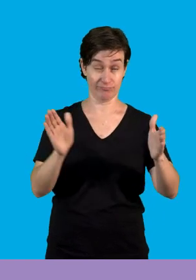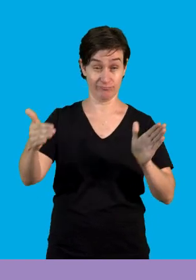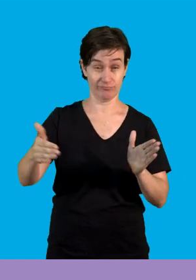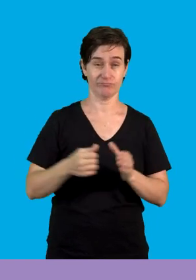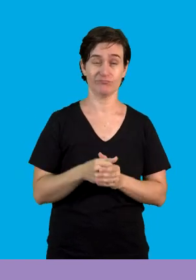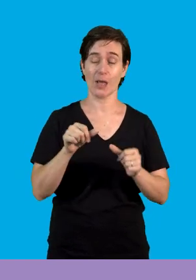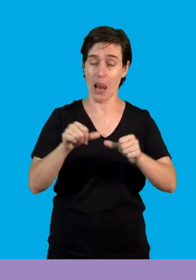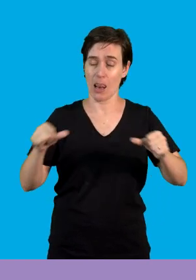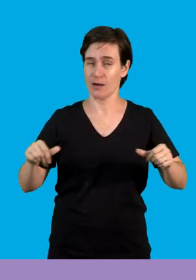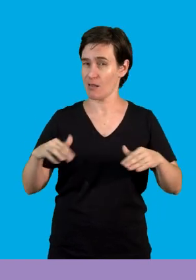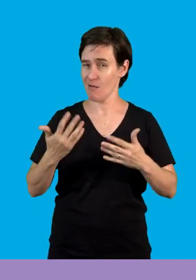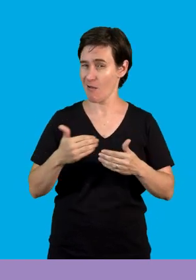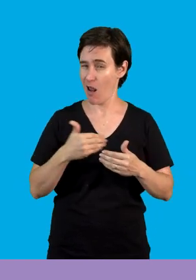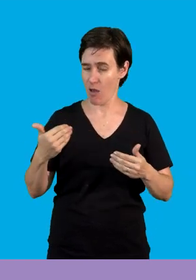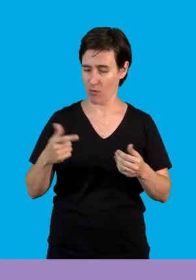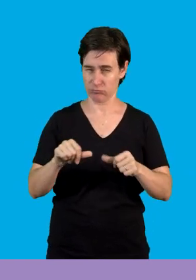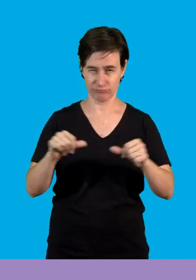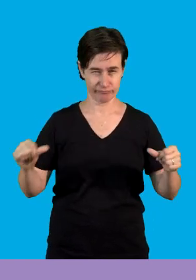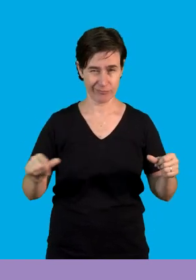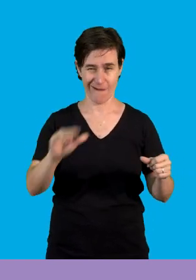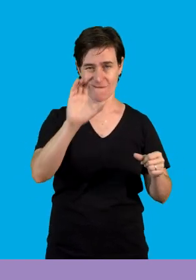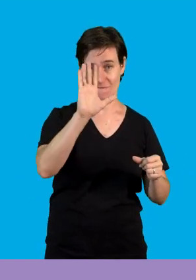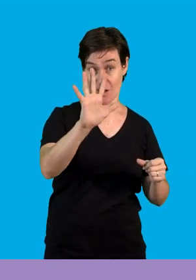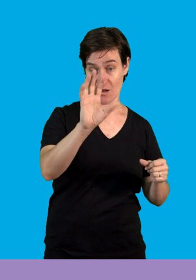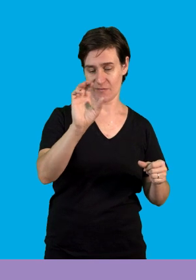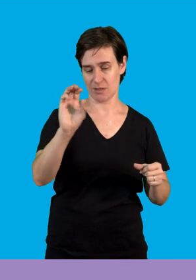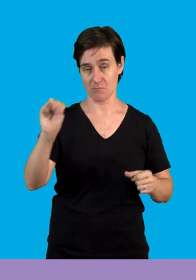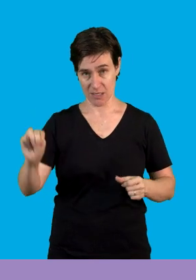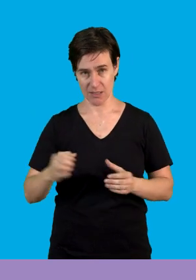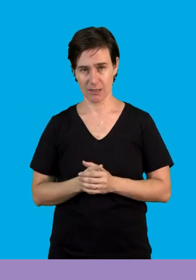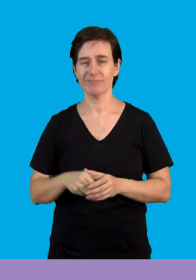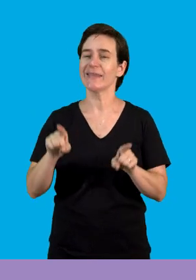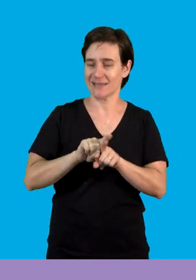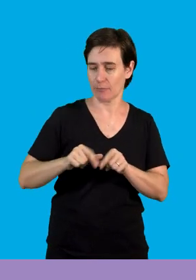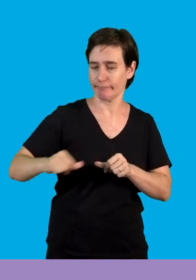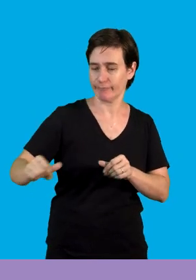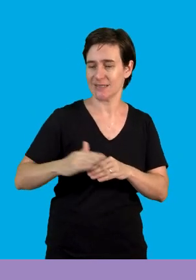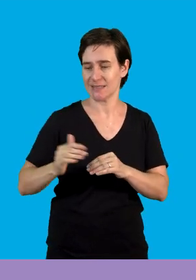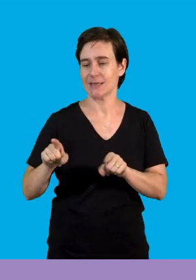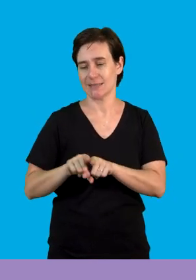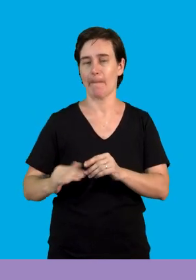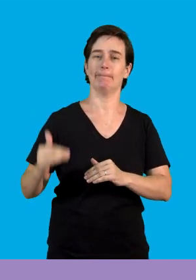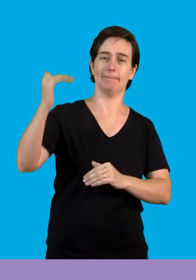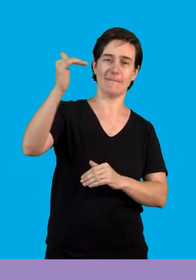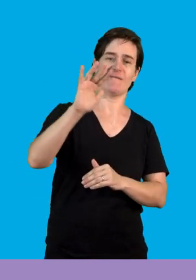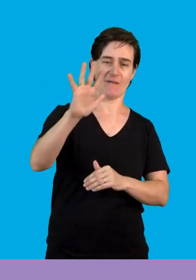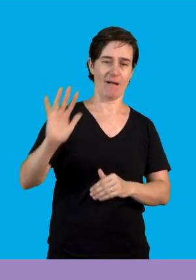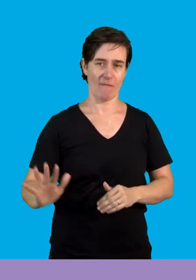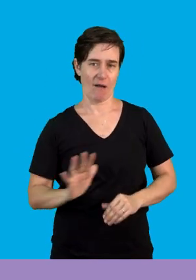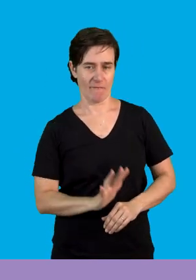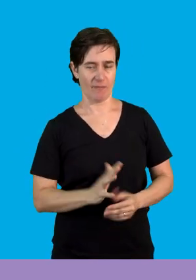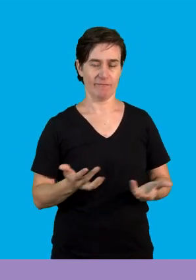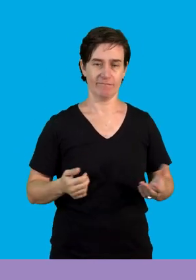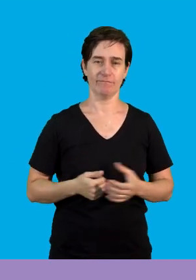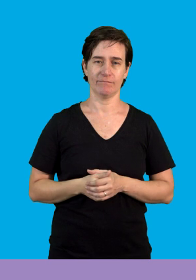a length of 5 centimeters. And of course, the breadth is also 5 centimeters and the height is also 5